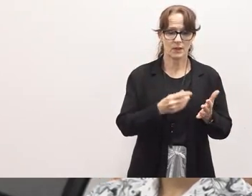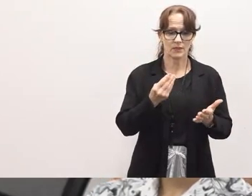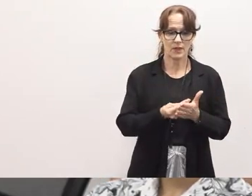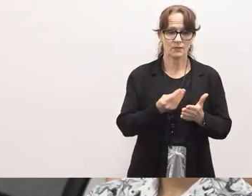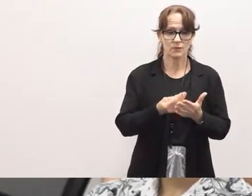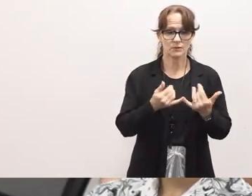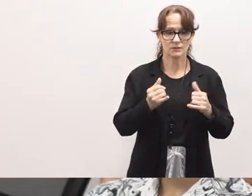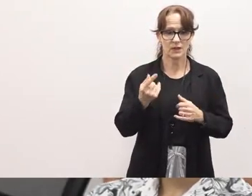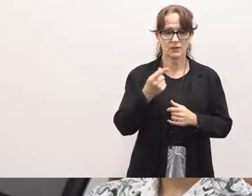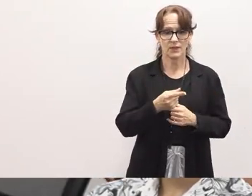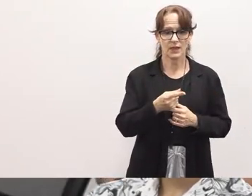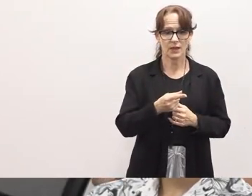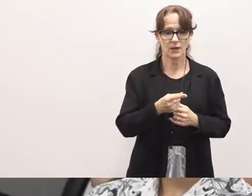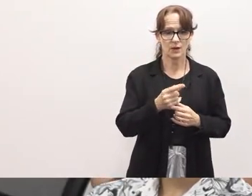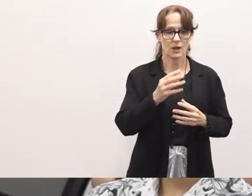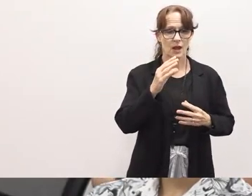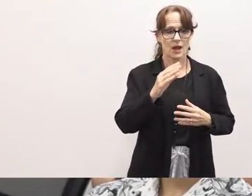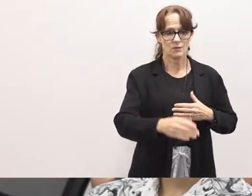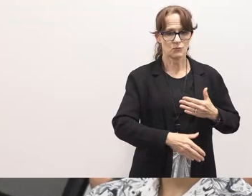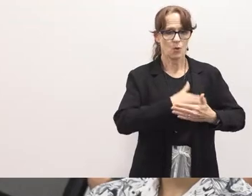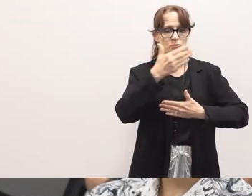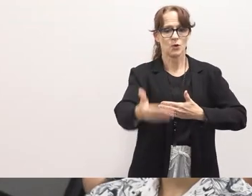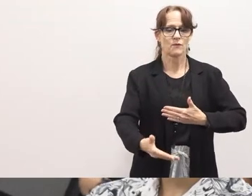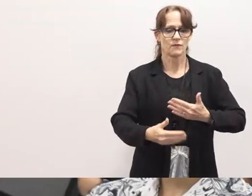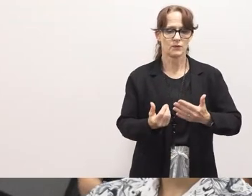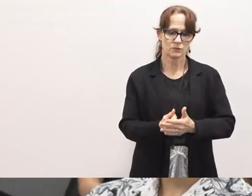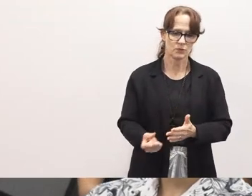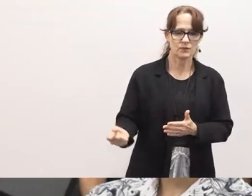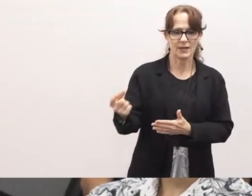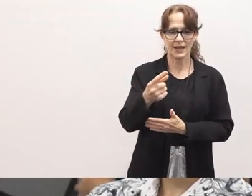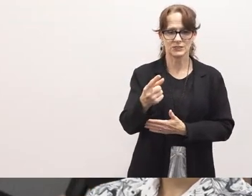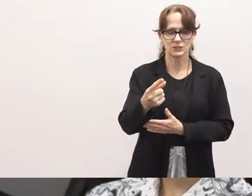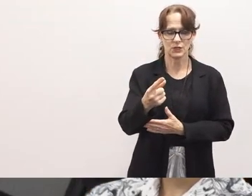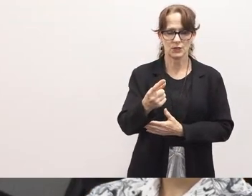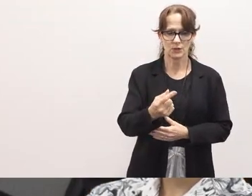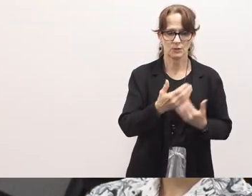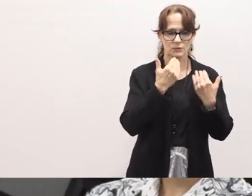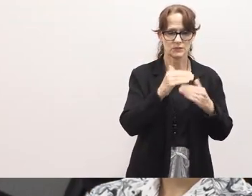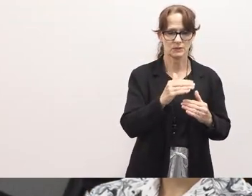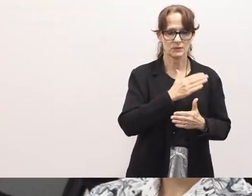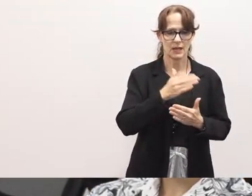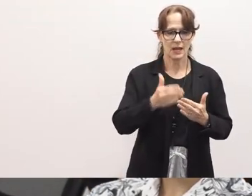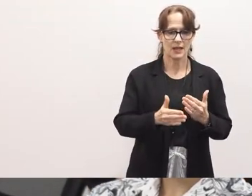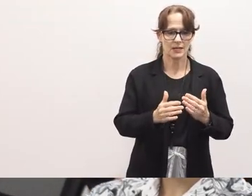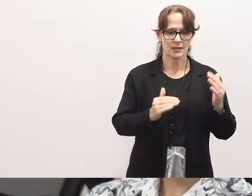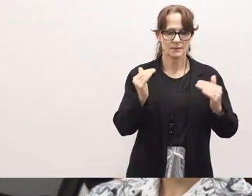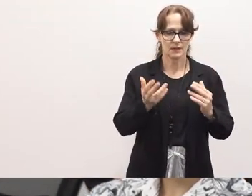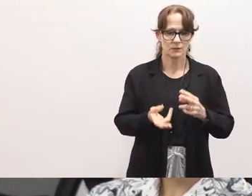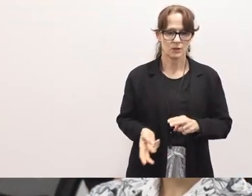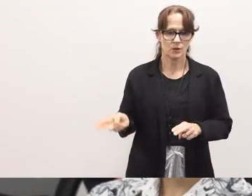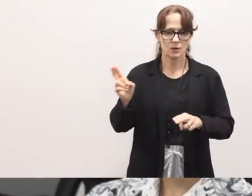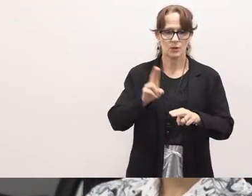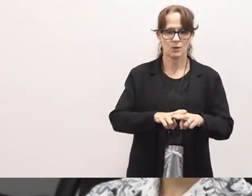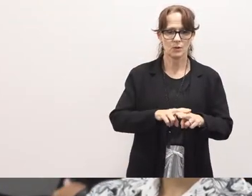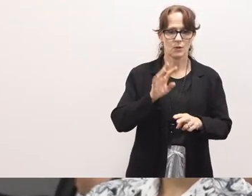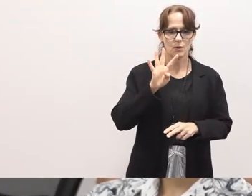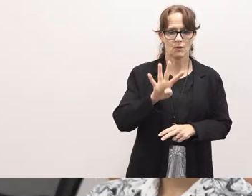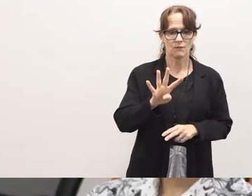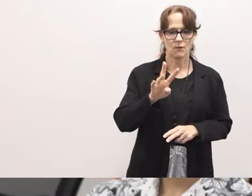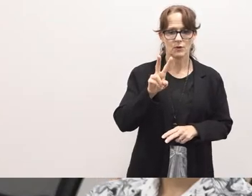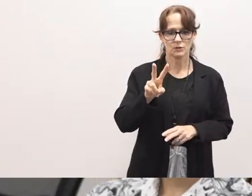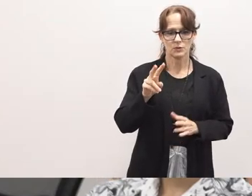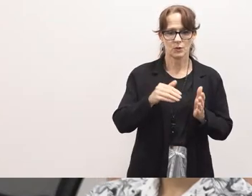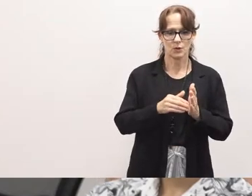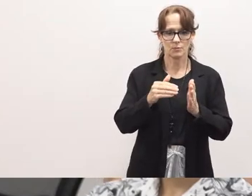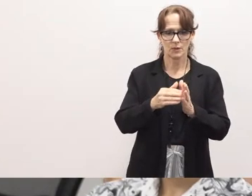there and it comes forward into our next year. So our restricted ending balance was increased by about $42 million, and